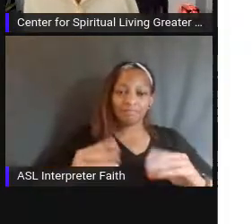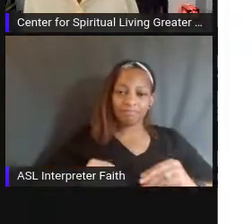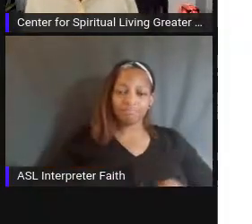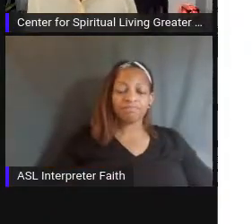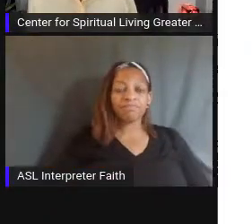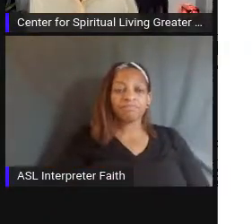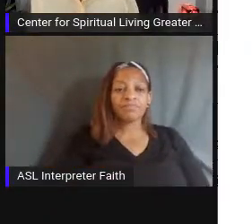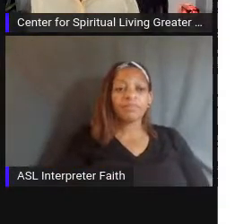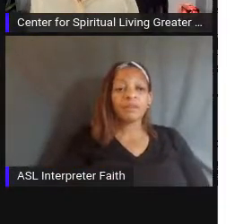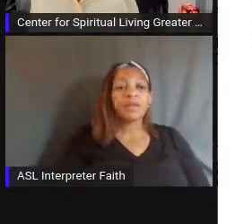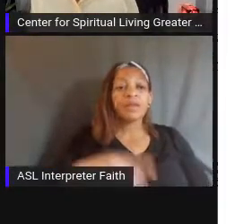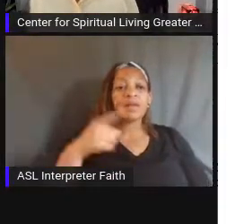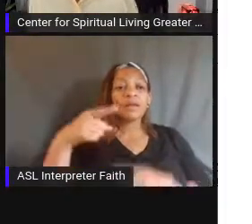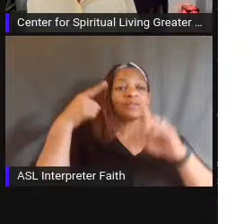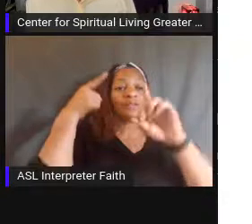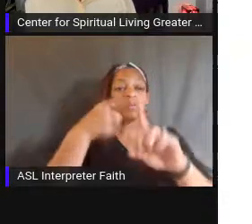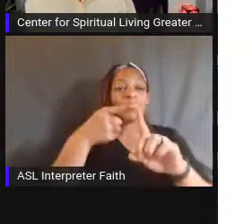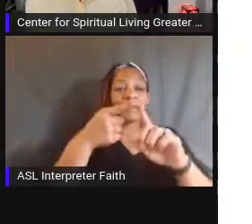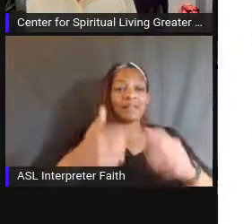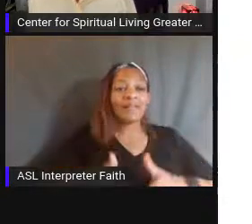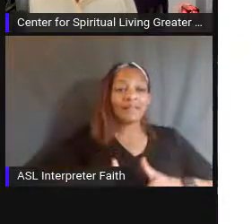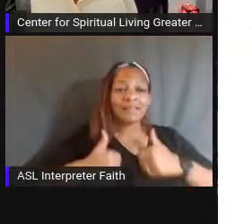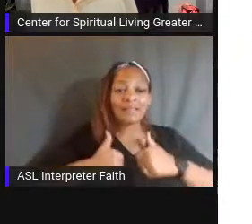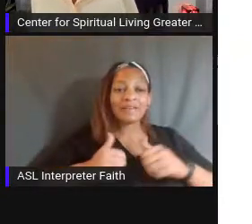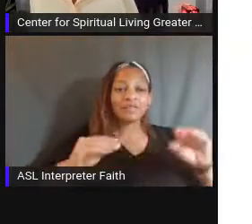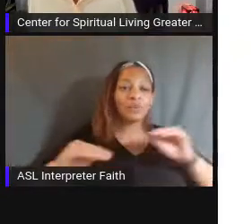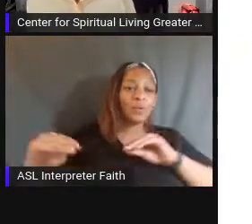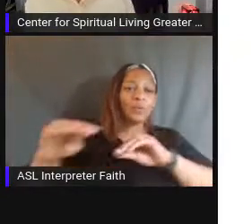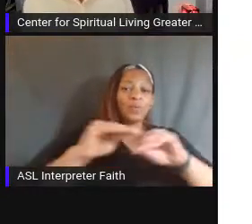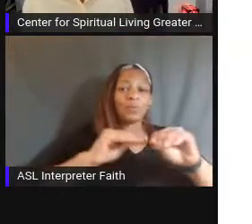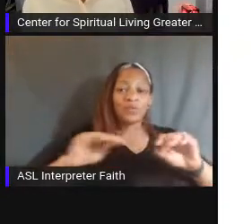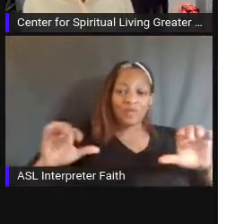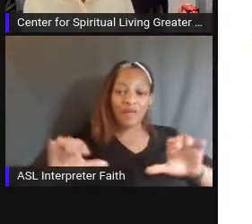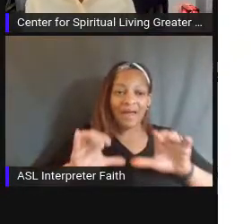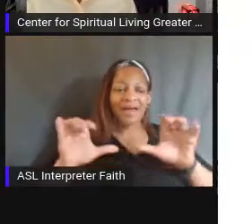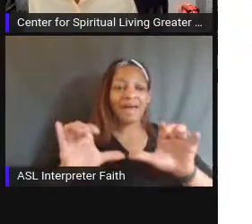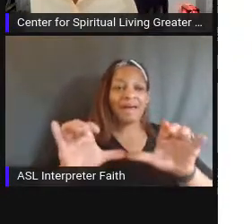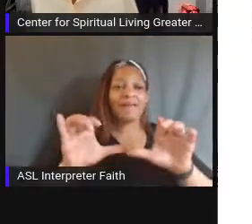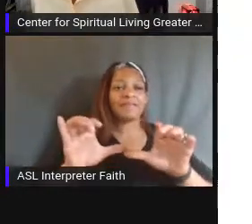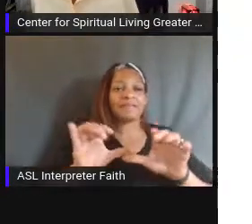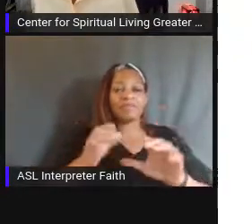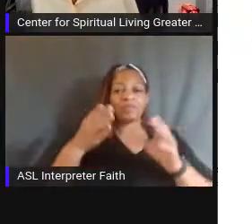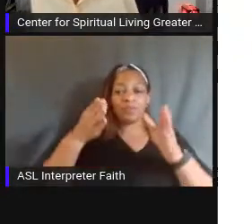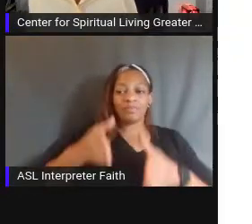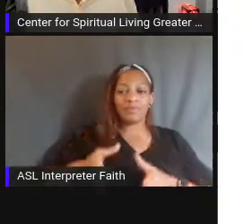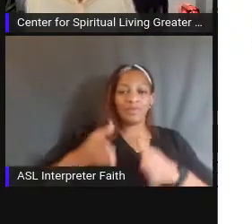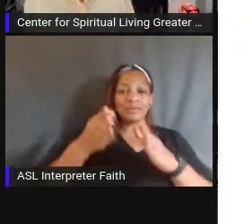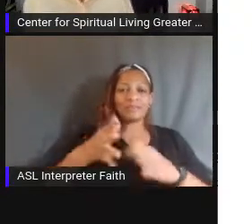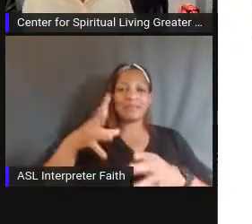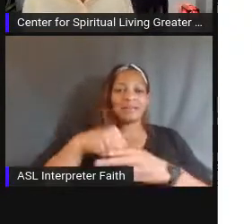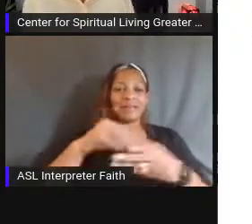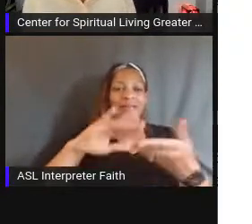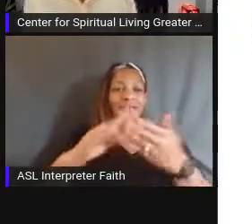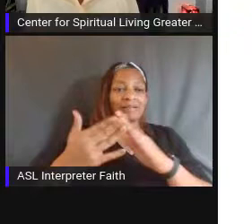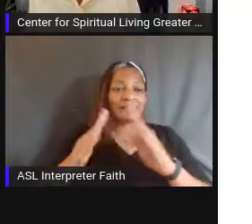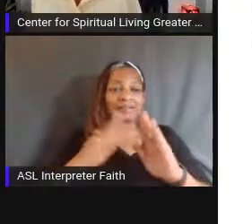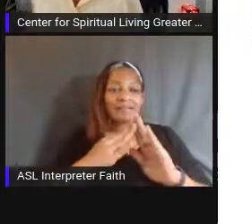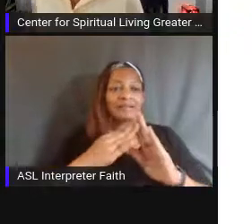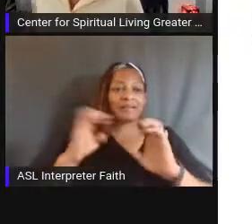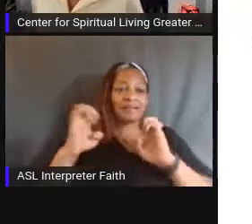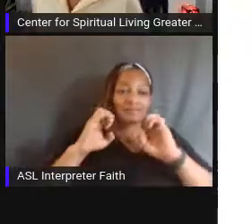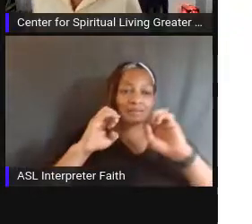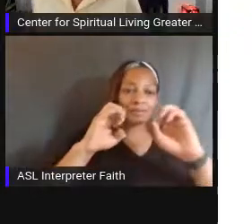His mission is to live, move, and be an active member of society. He serves to educate, elucidate,